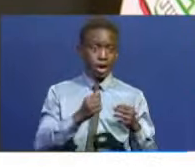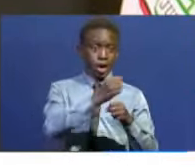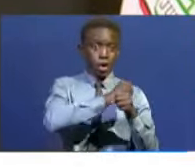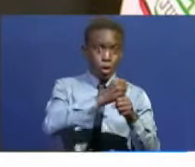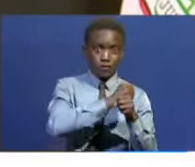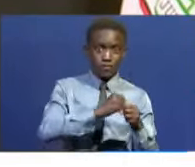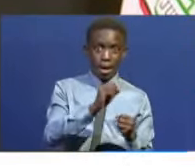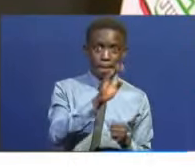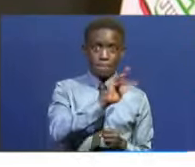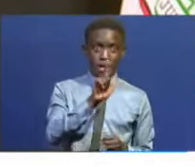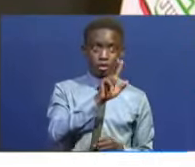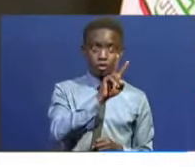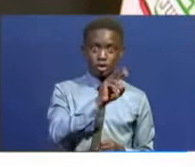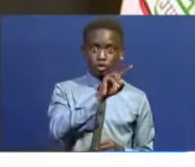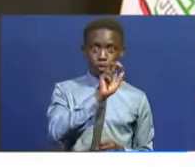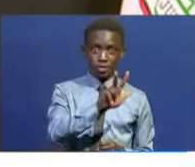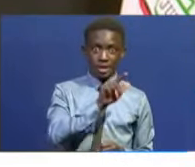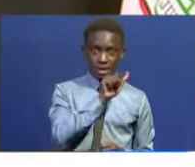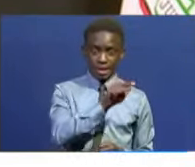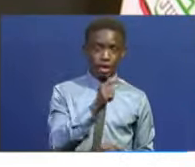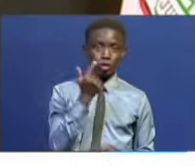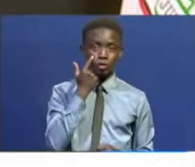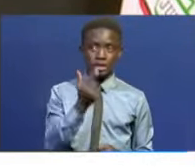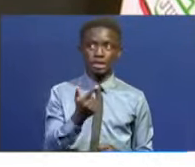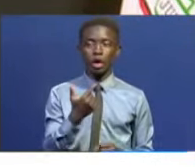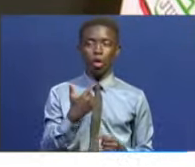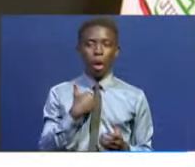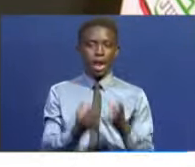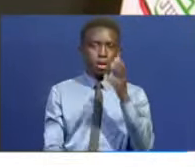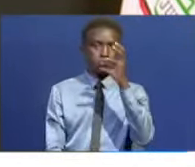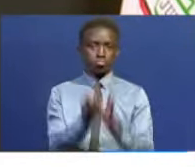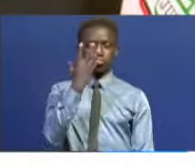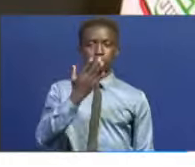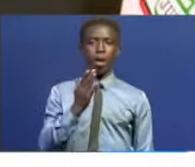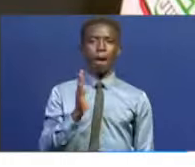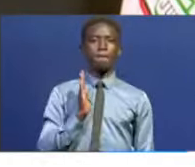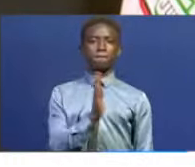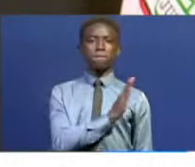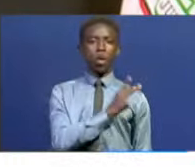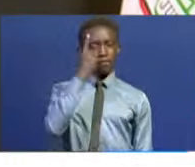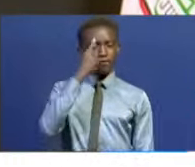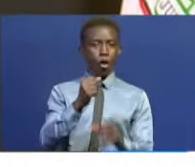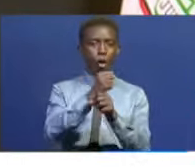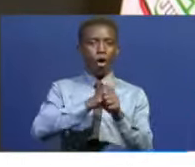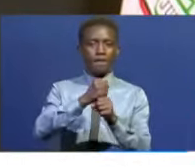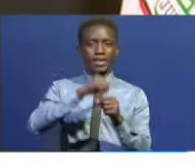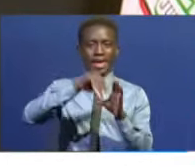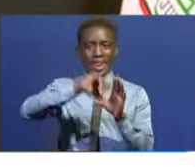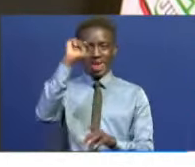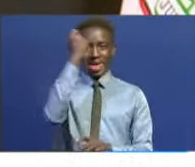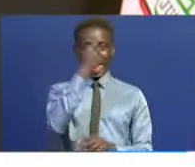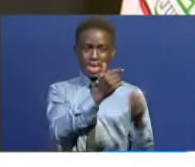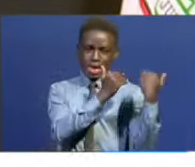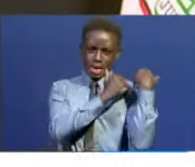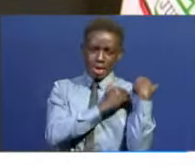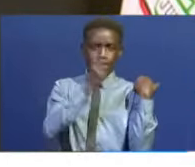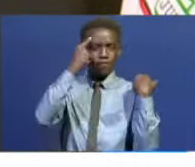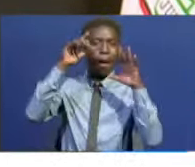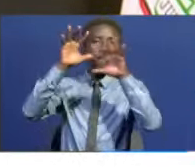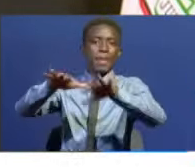2023, will see the introduction of the Coffee Board of Kenya that will market coffee for